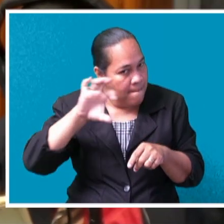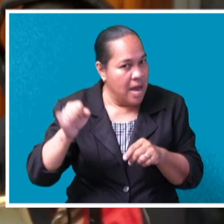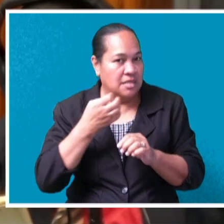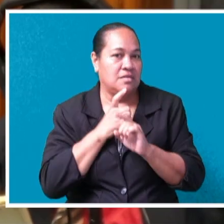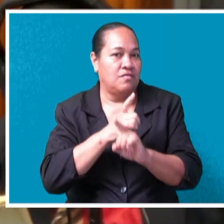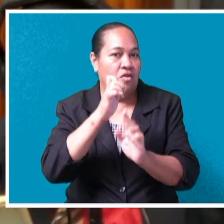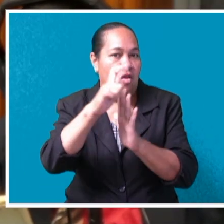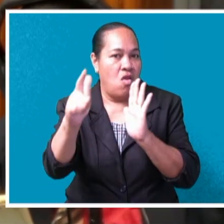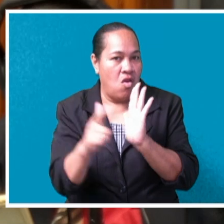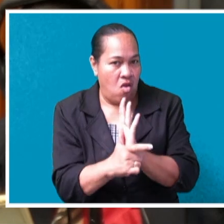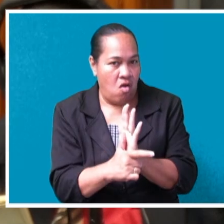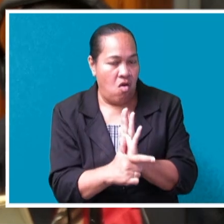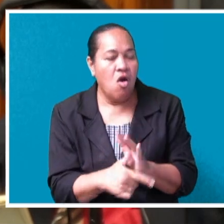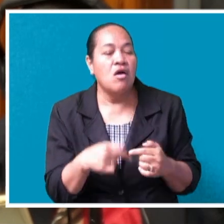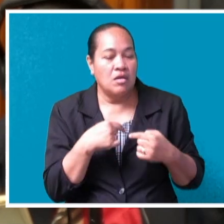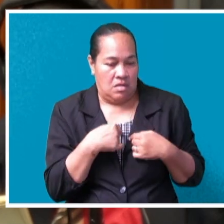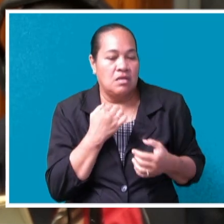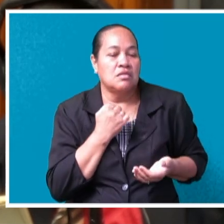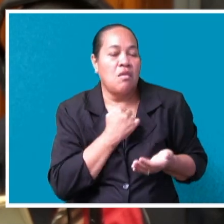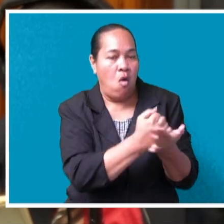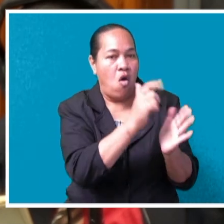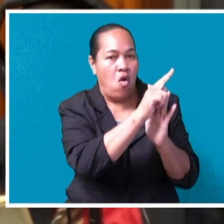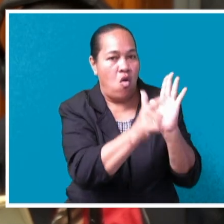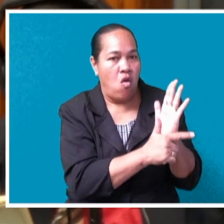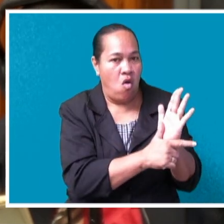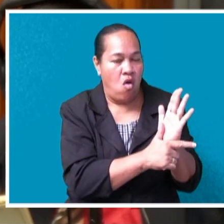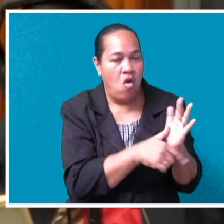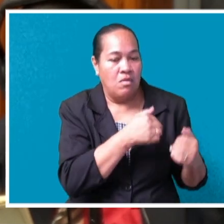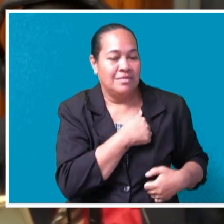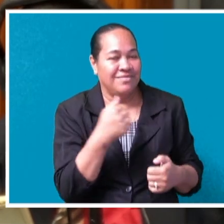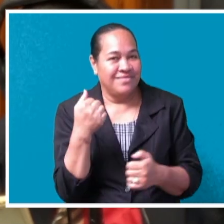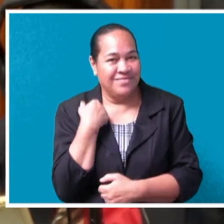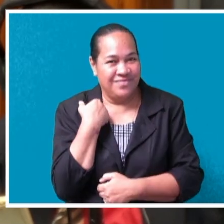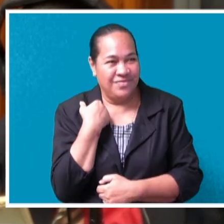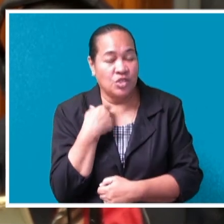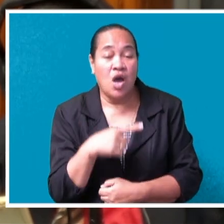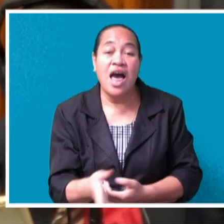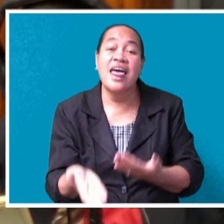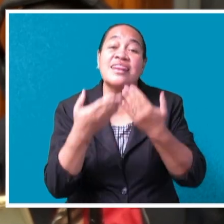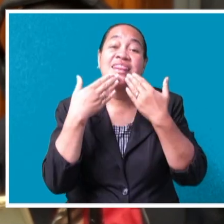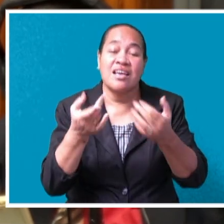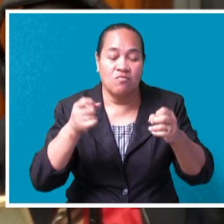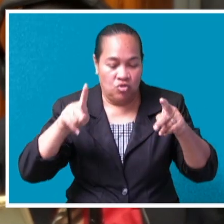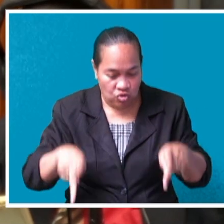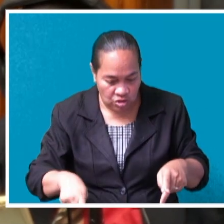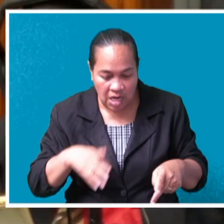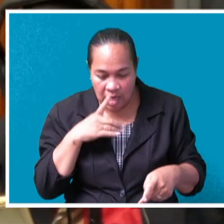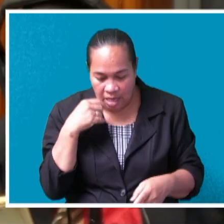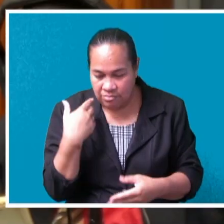Honorable Speaker, with those additional observations, I thank you for this opportunity to address the